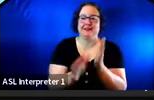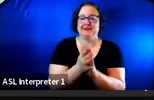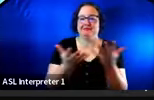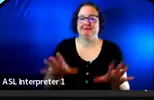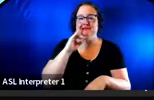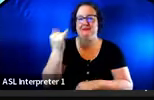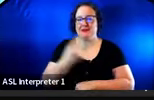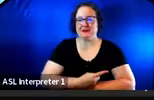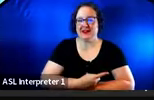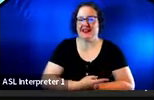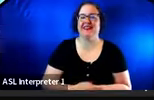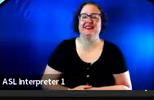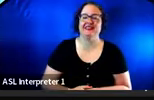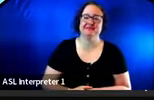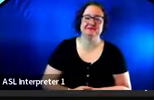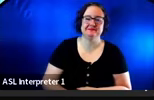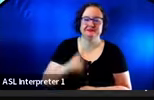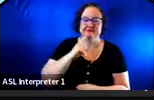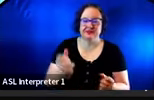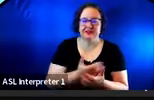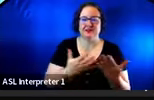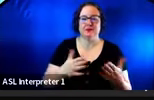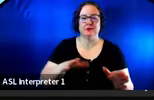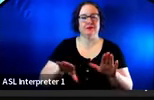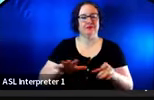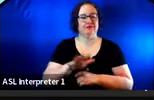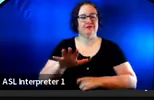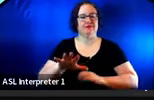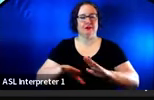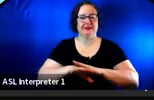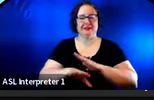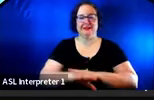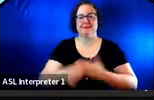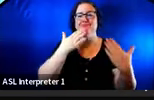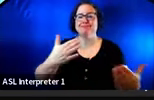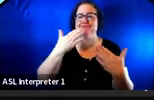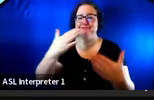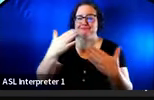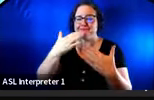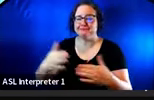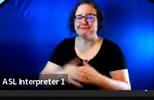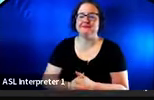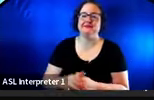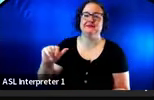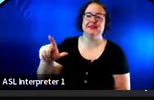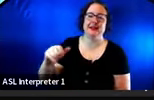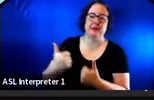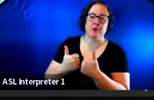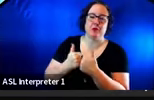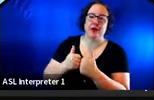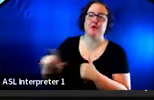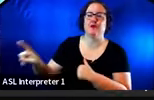day. And we wanna make sure that everything we do is fully accessible. Thank you all so much for joining us. And thank you, AbleGamers, for all of the